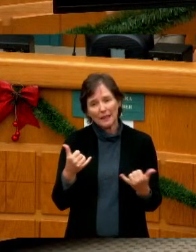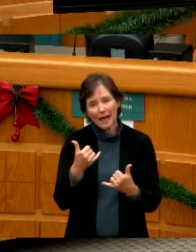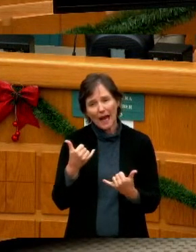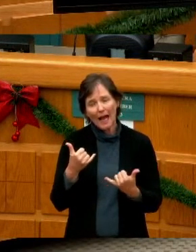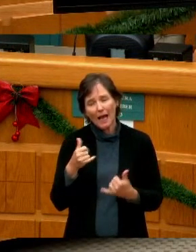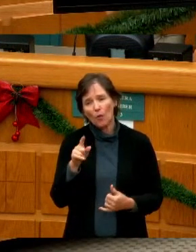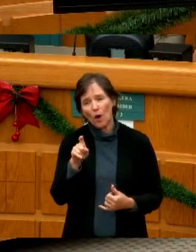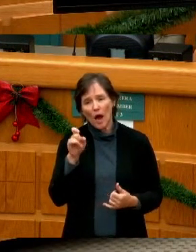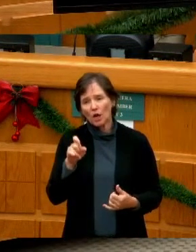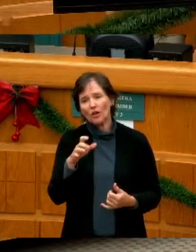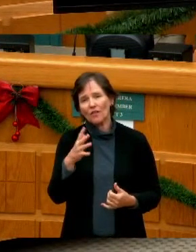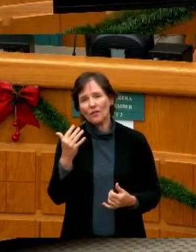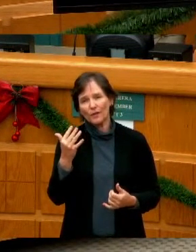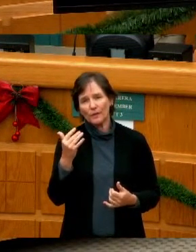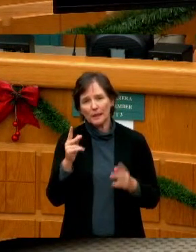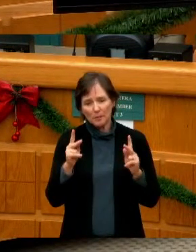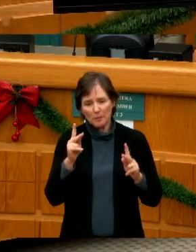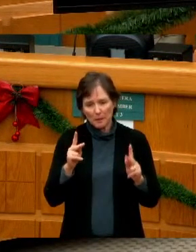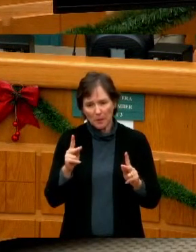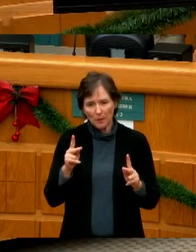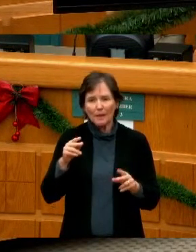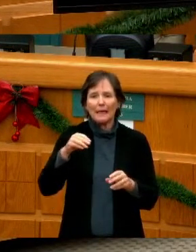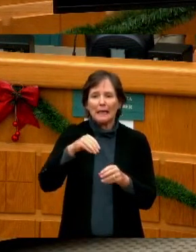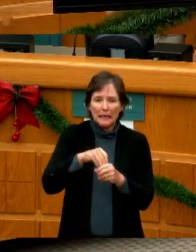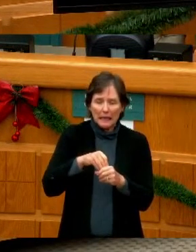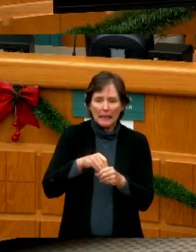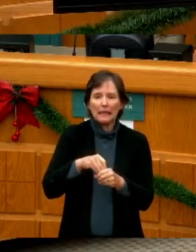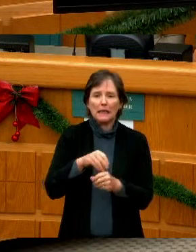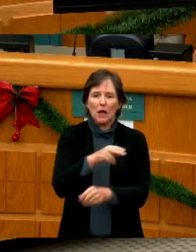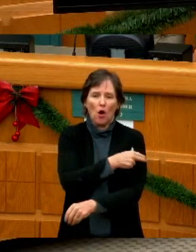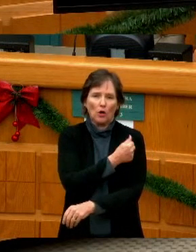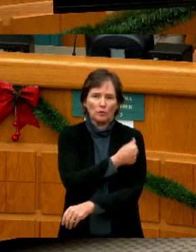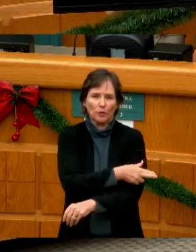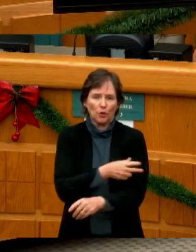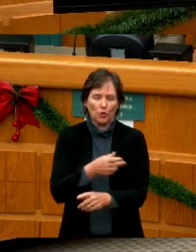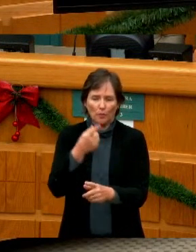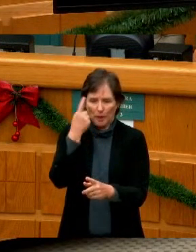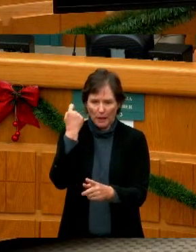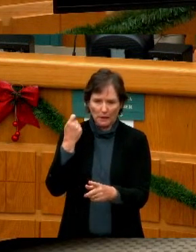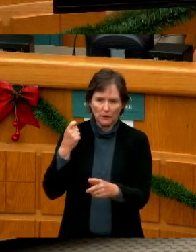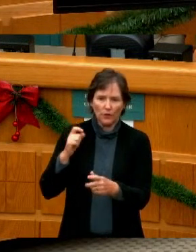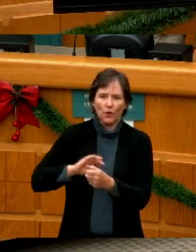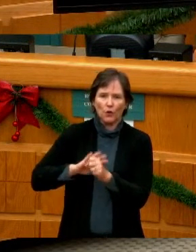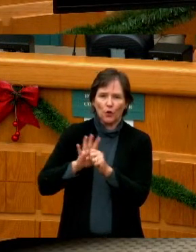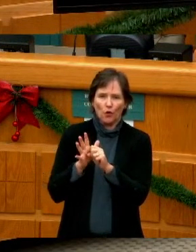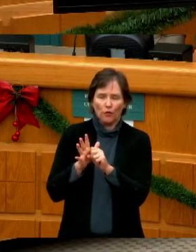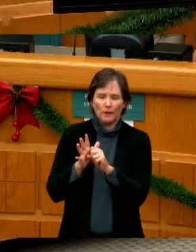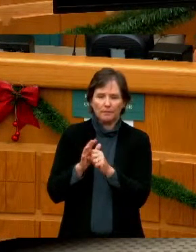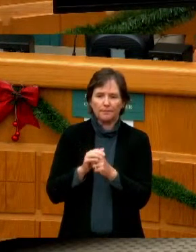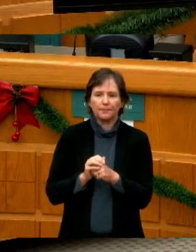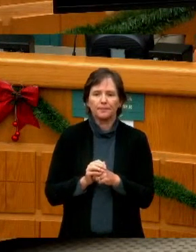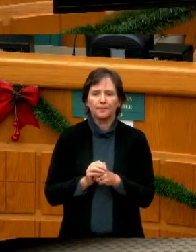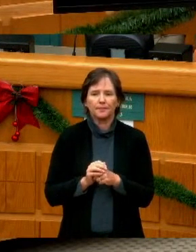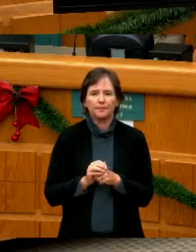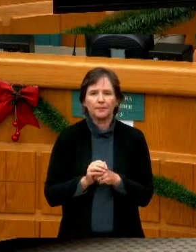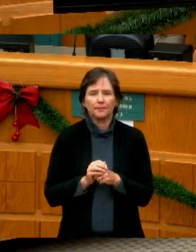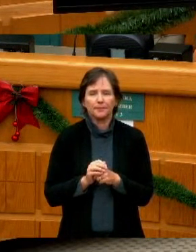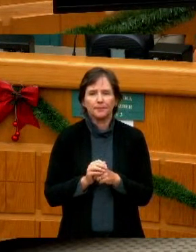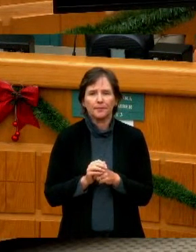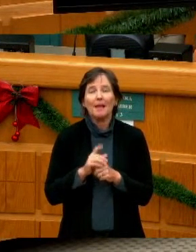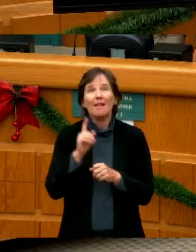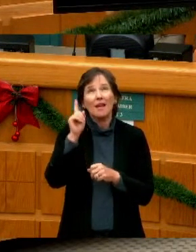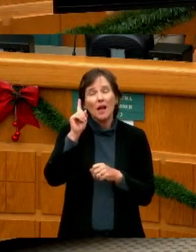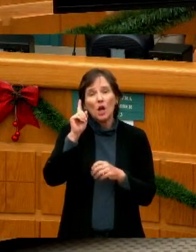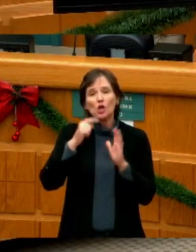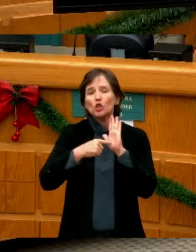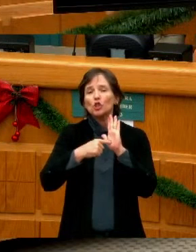at 115. So these are the hospitalizations of COVID-19 patients over the last 2 weeks. Next